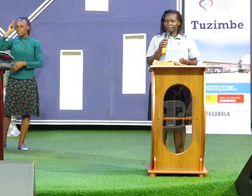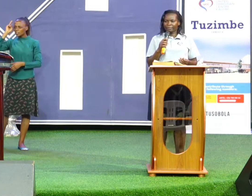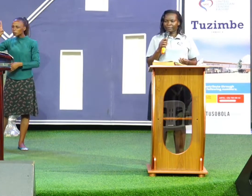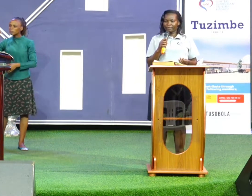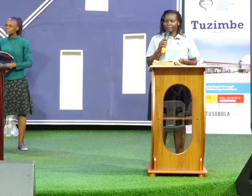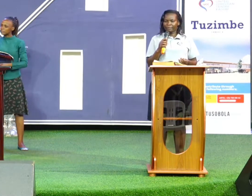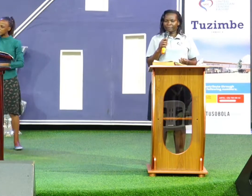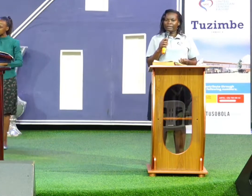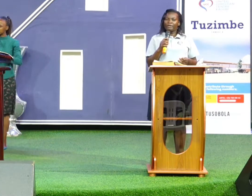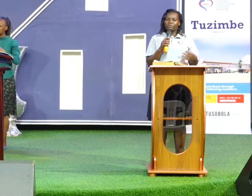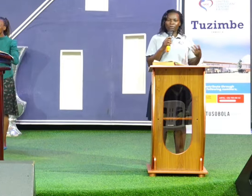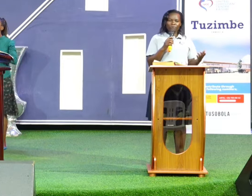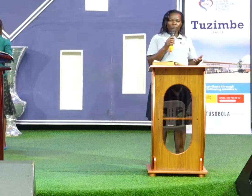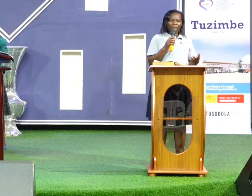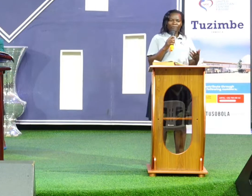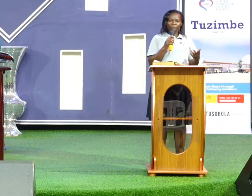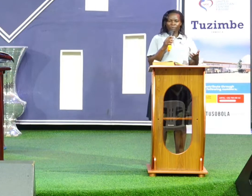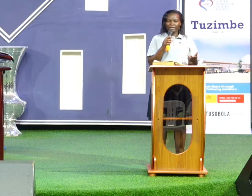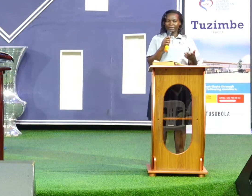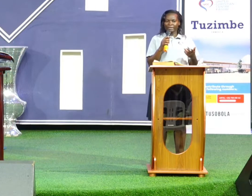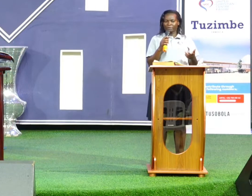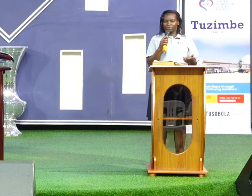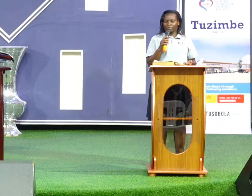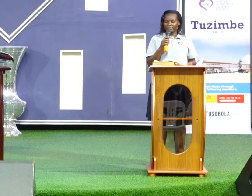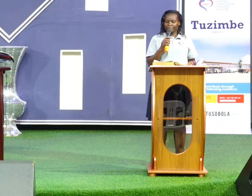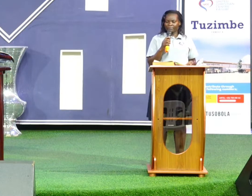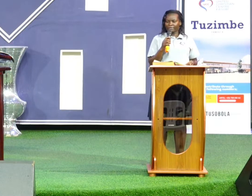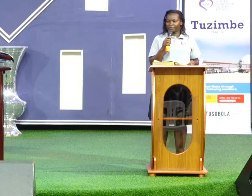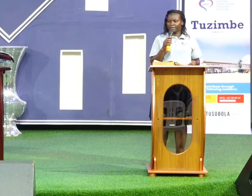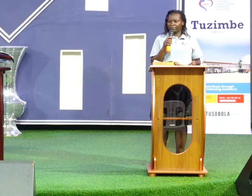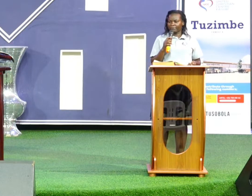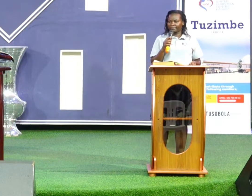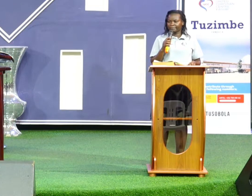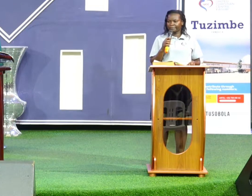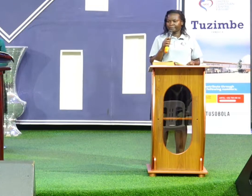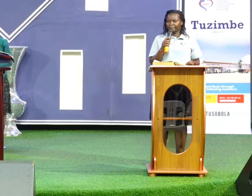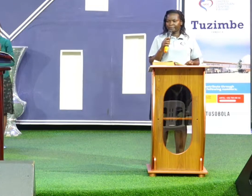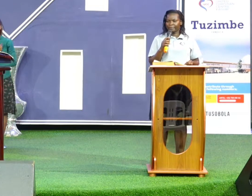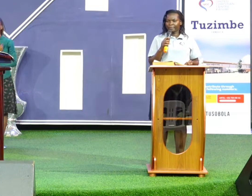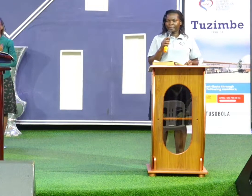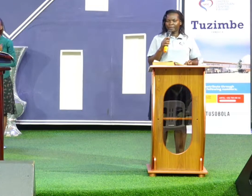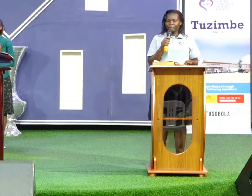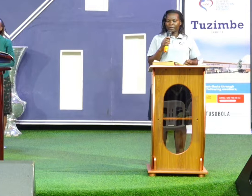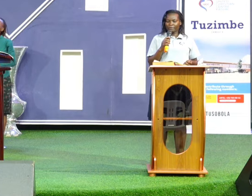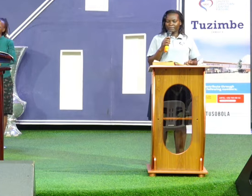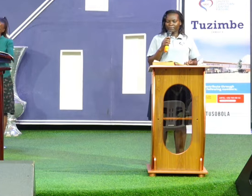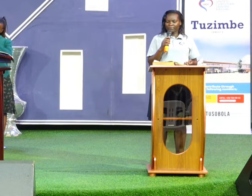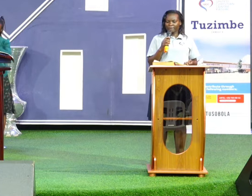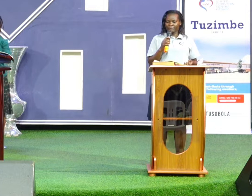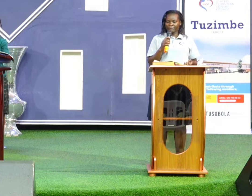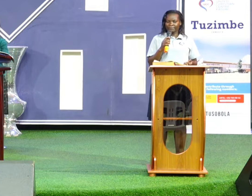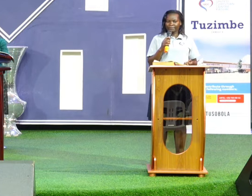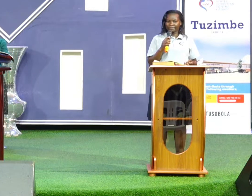the challenges that are before us. Tusobole okulaba eby'okuddamu eri ebisoomooza ebiri mu maaso gaffe. It's a prayer. Kwe